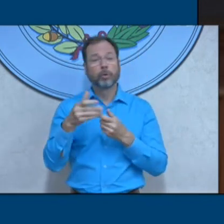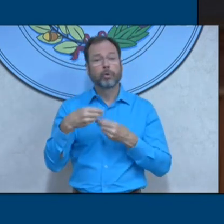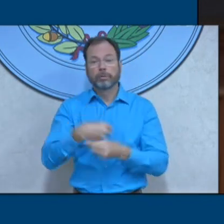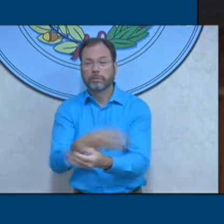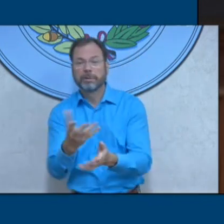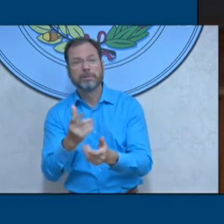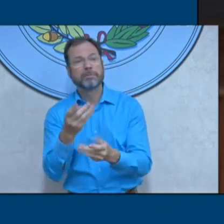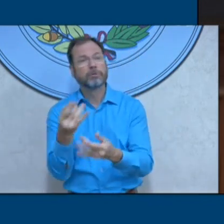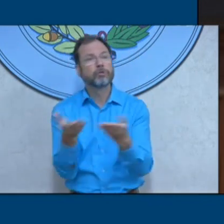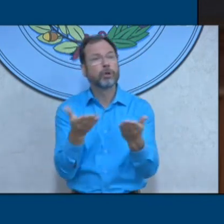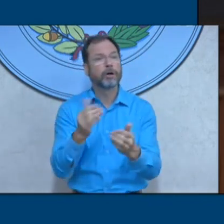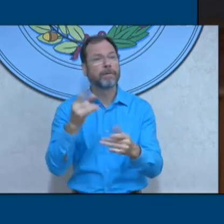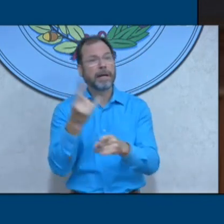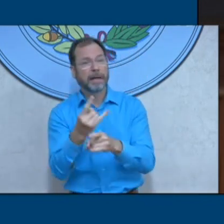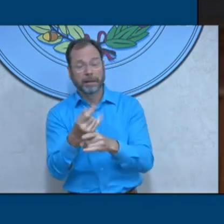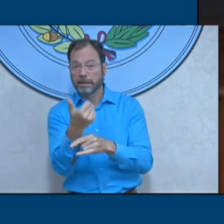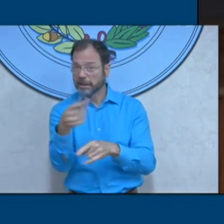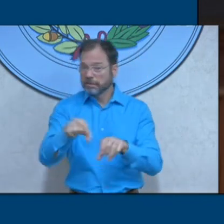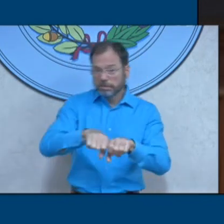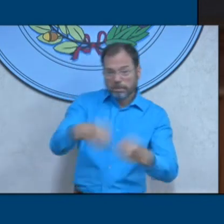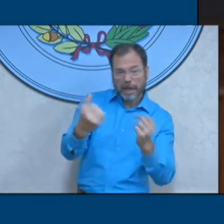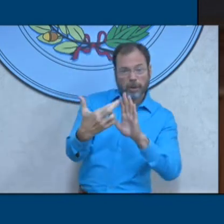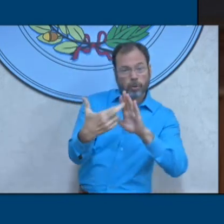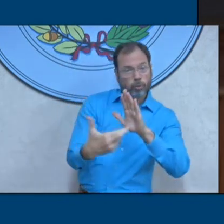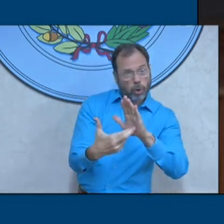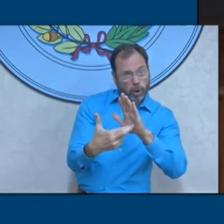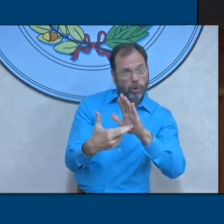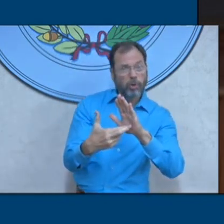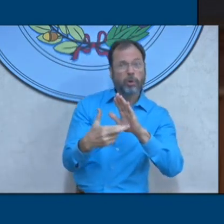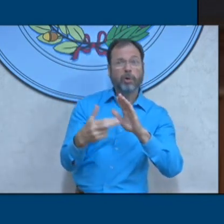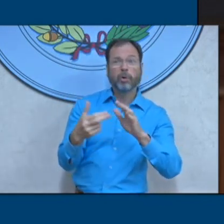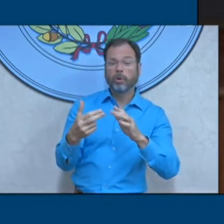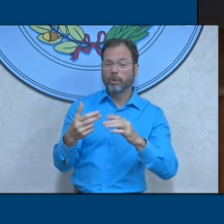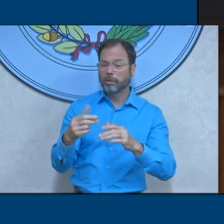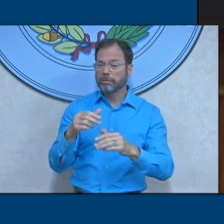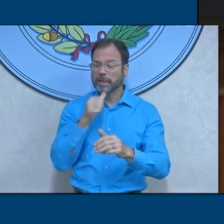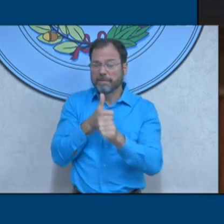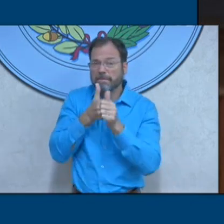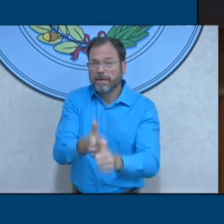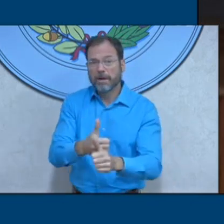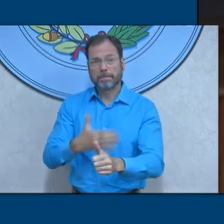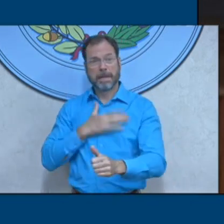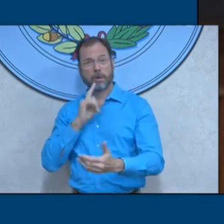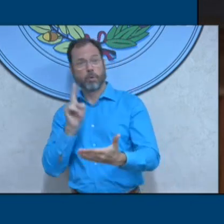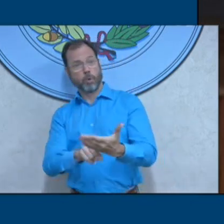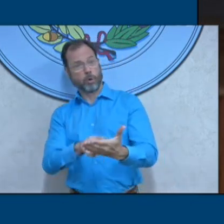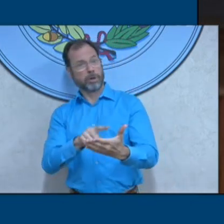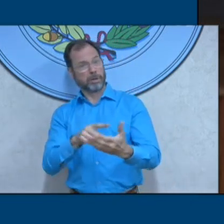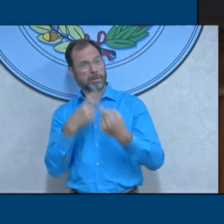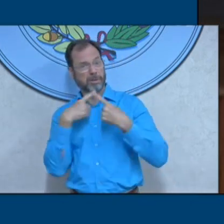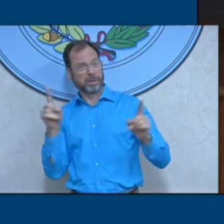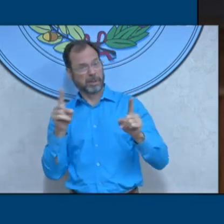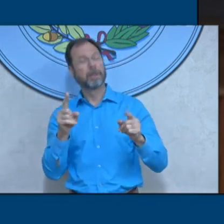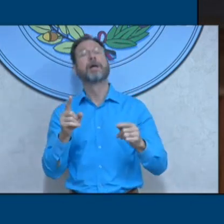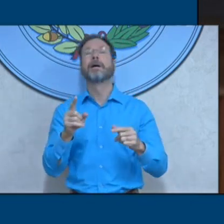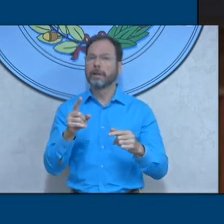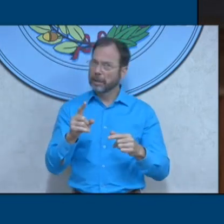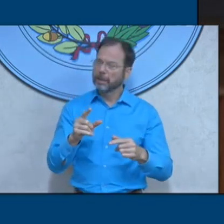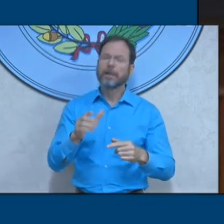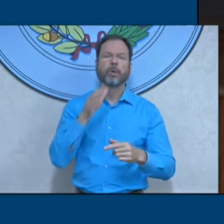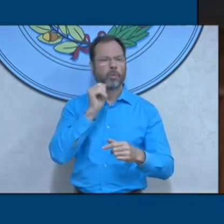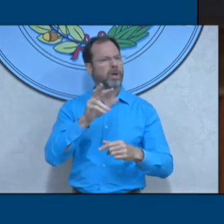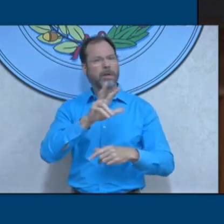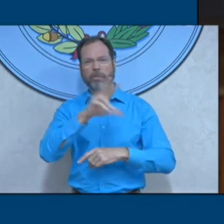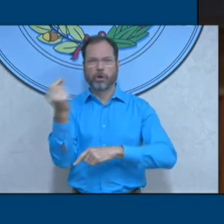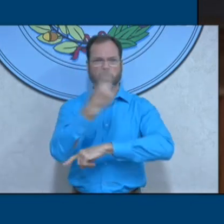alcohol that if there are any violations of what the orders are, then there will be